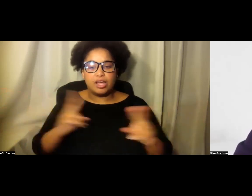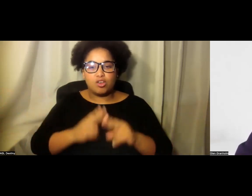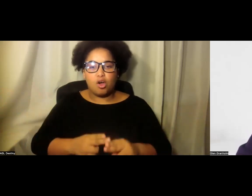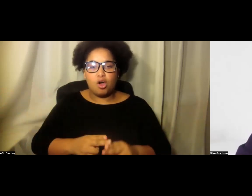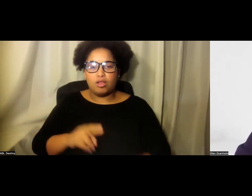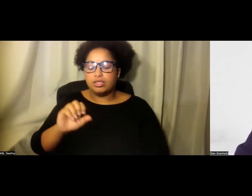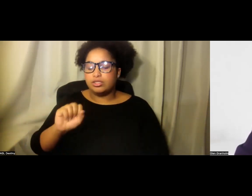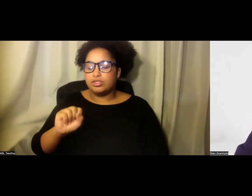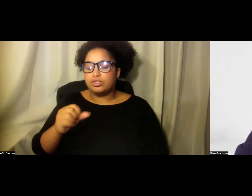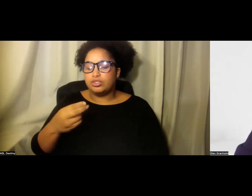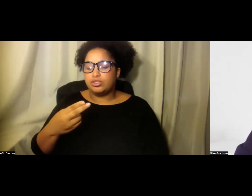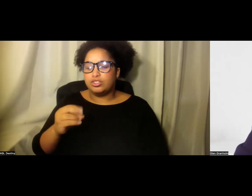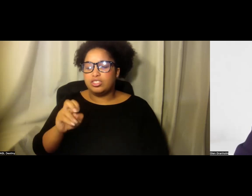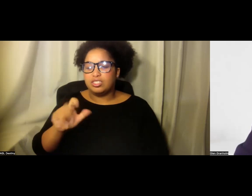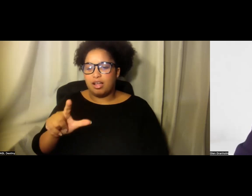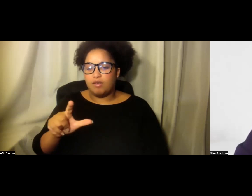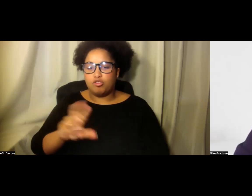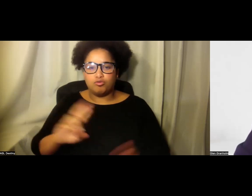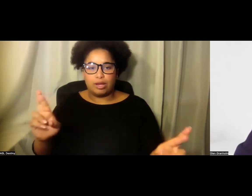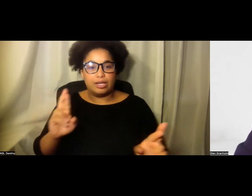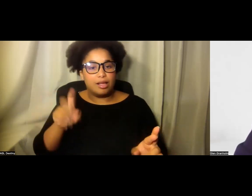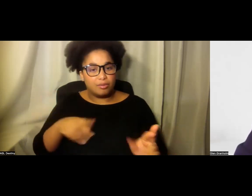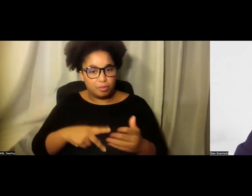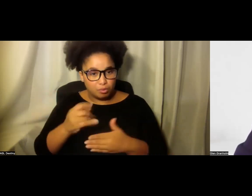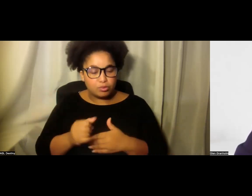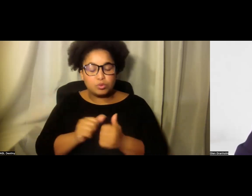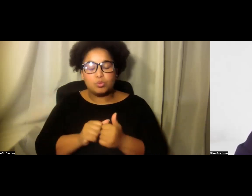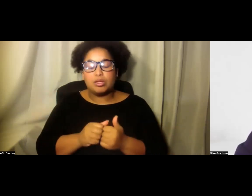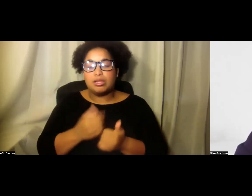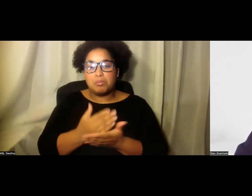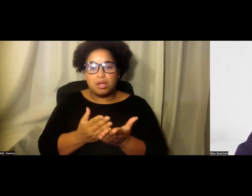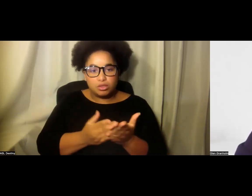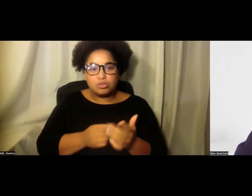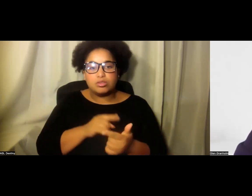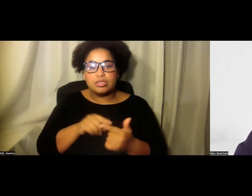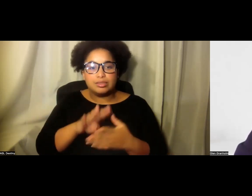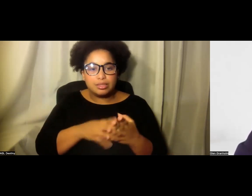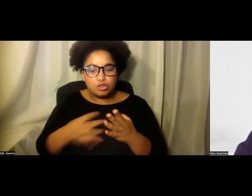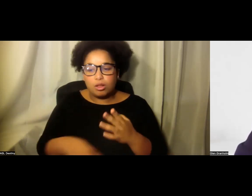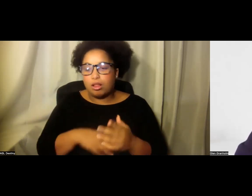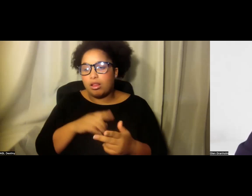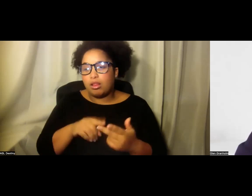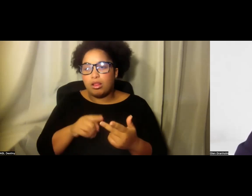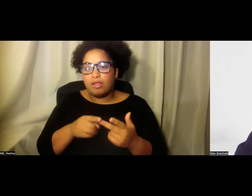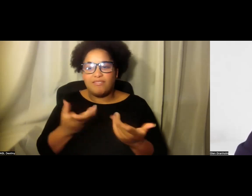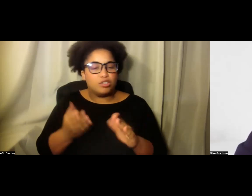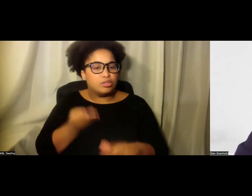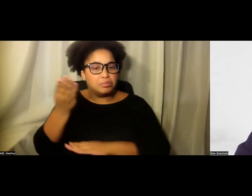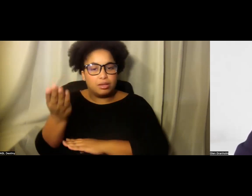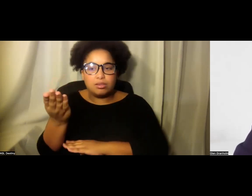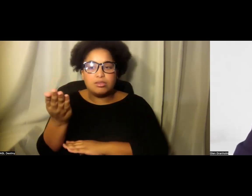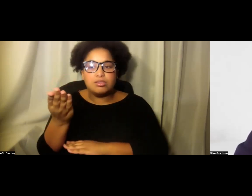FEMA uses. There has to be a project with a budget and a schedule submitted in order to